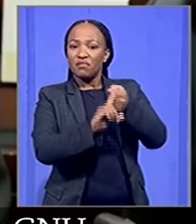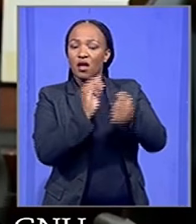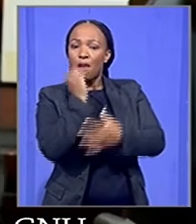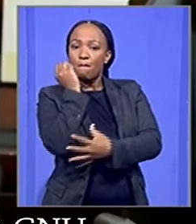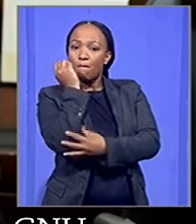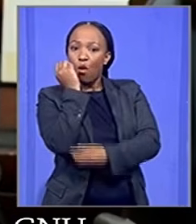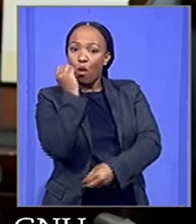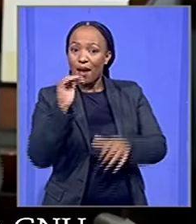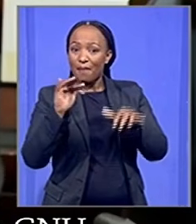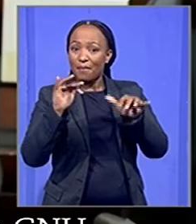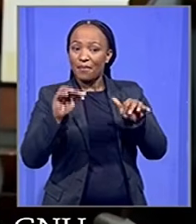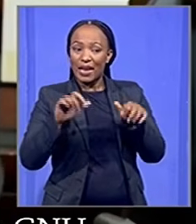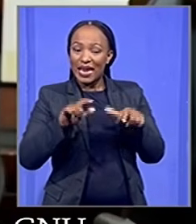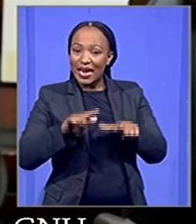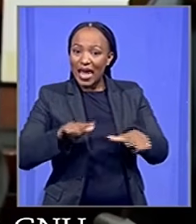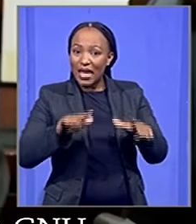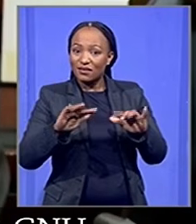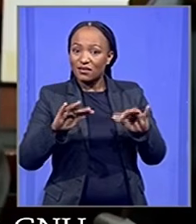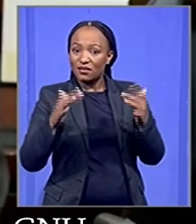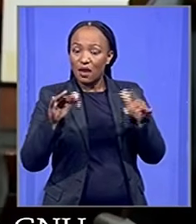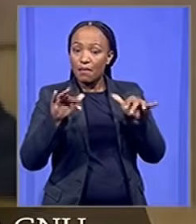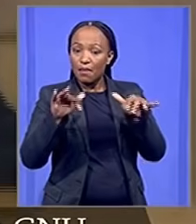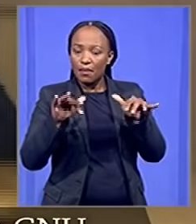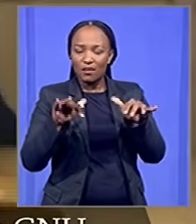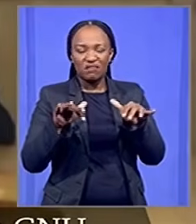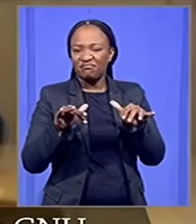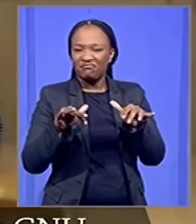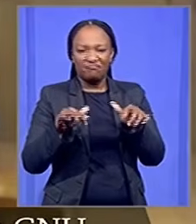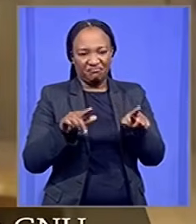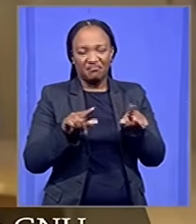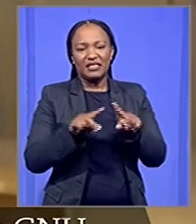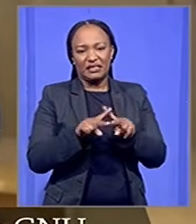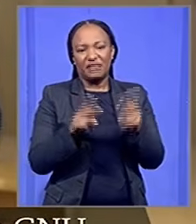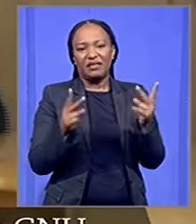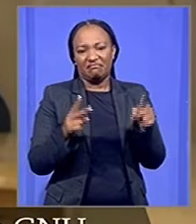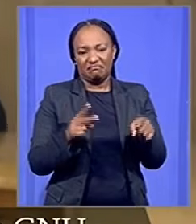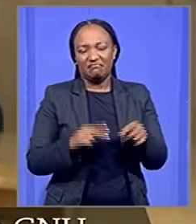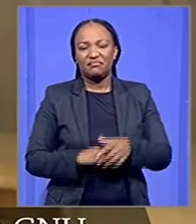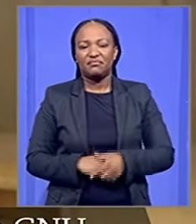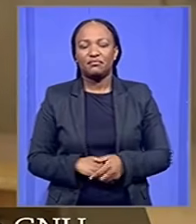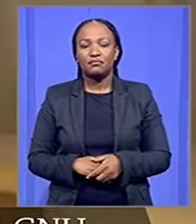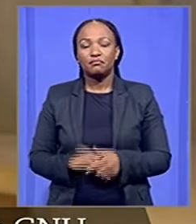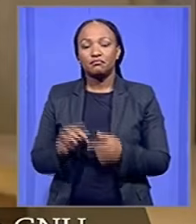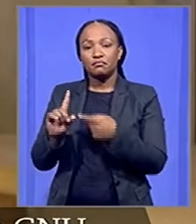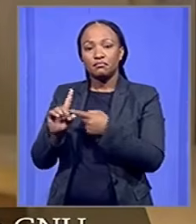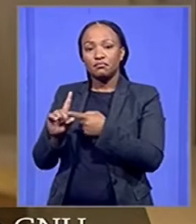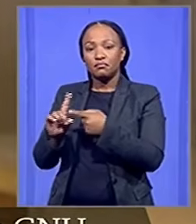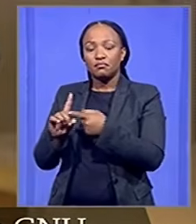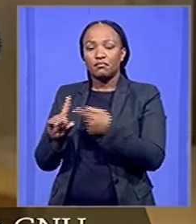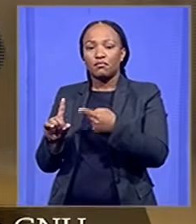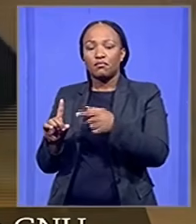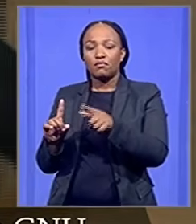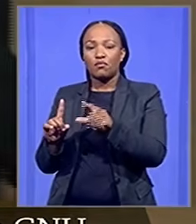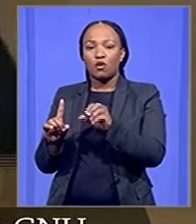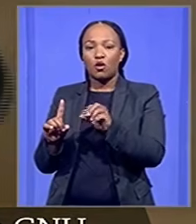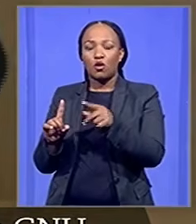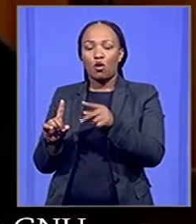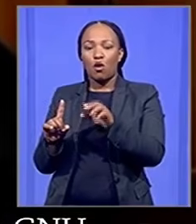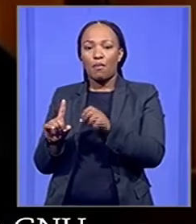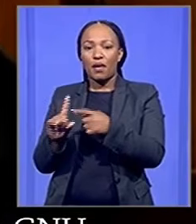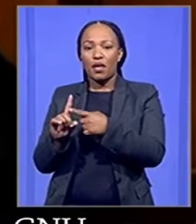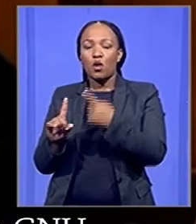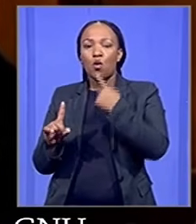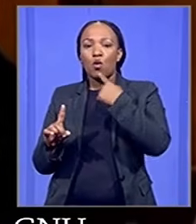people. It is a different ANC altogether. Hlophe o re o ntse a tsitlalletse ntlhakemong ya hae ya ho phephetsa mohato